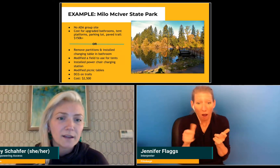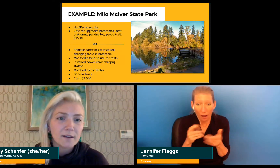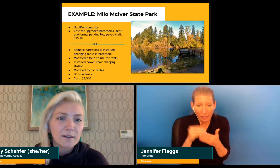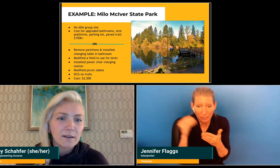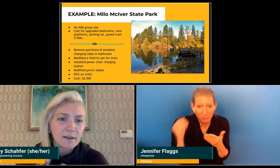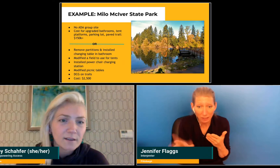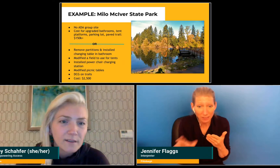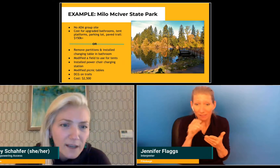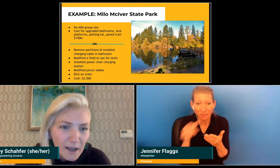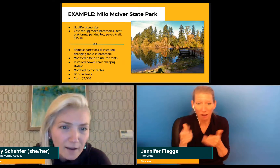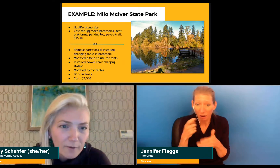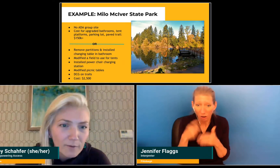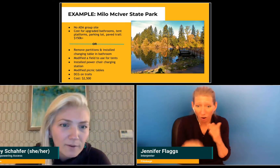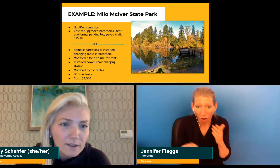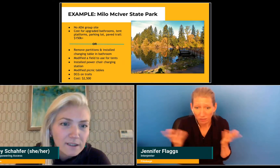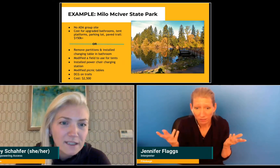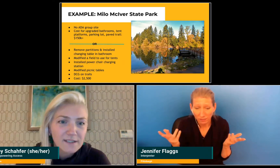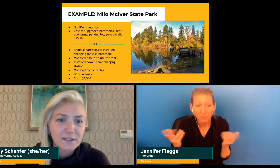And then,